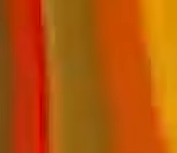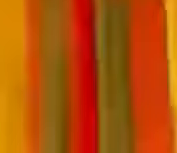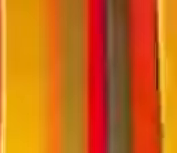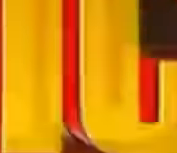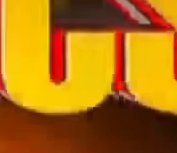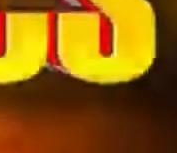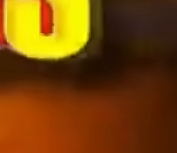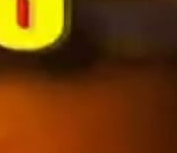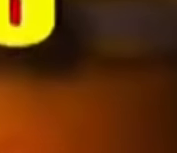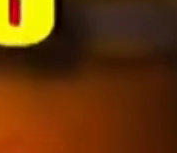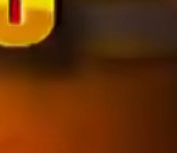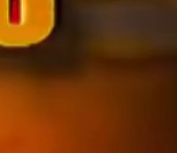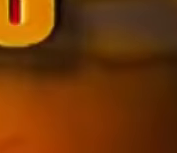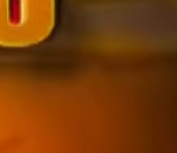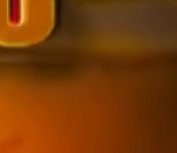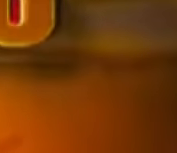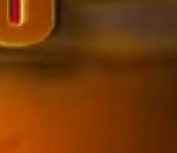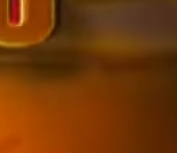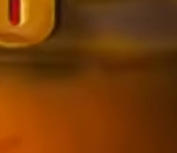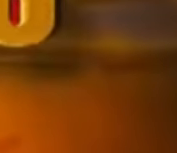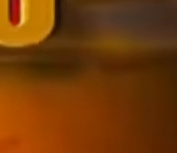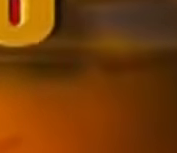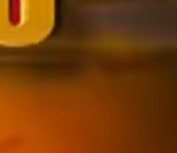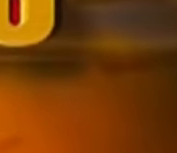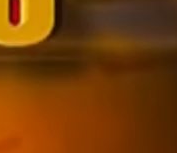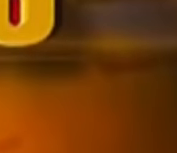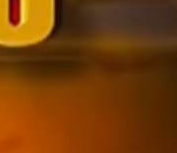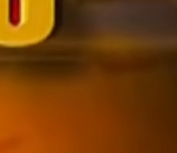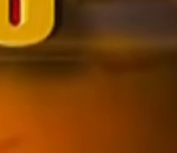Sri Lanka's geopolitics.